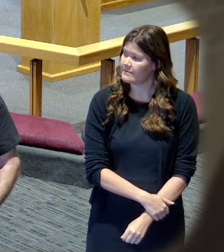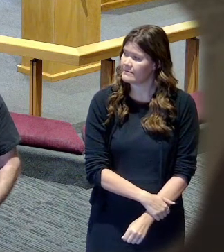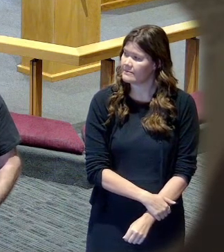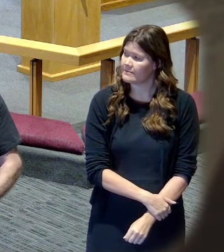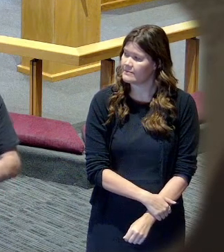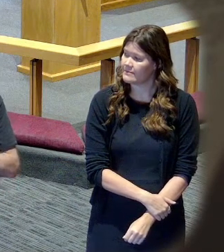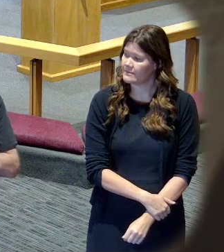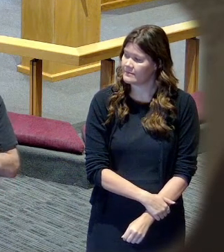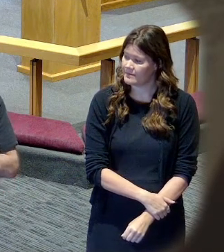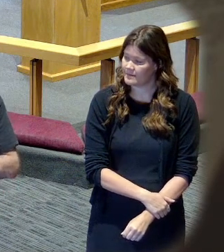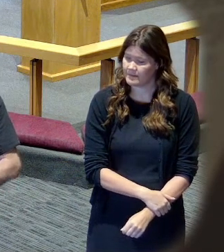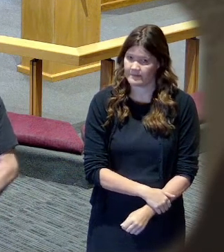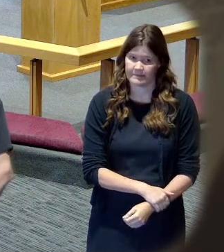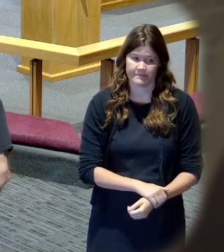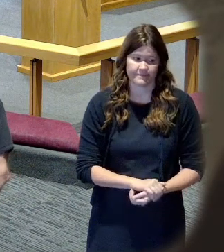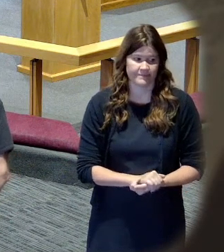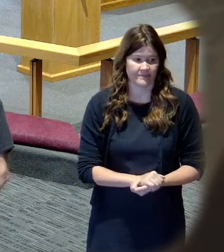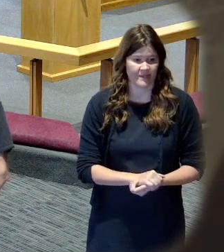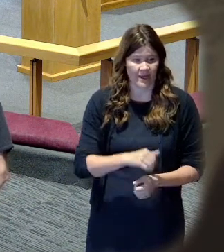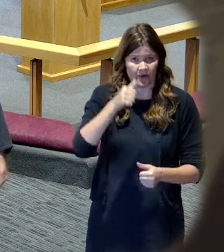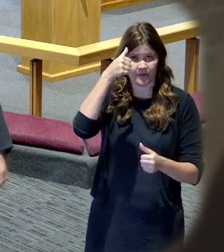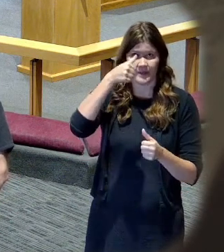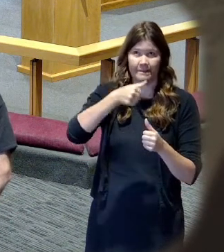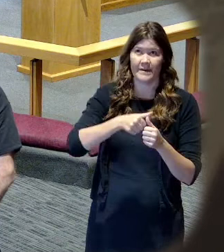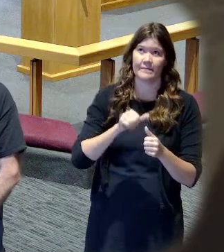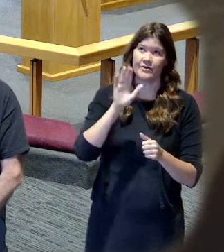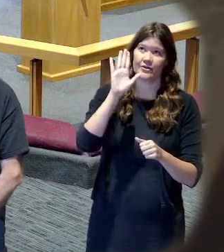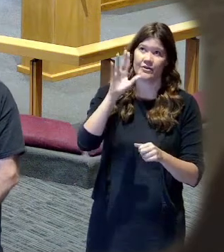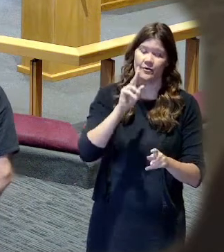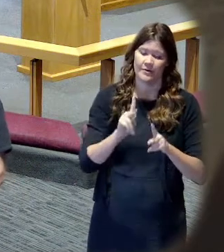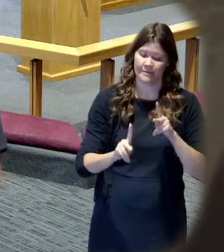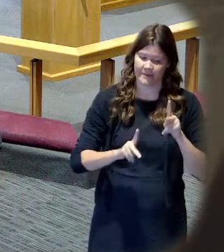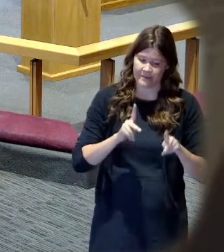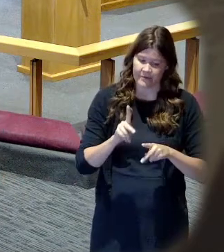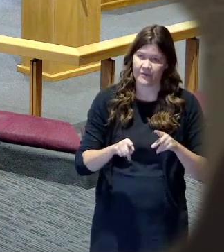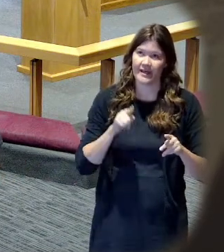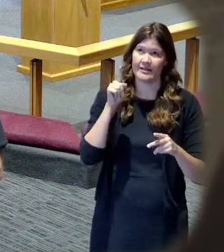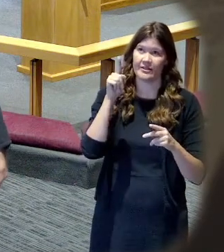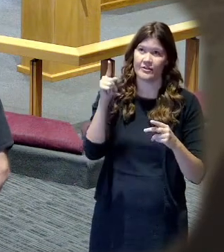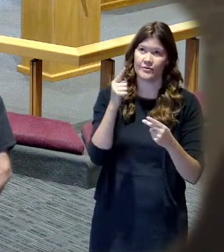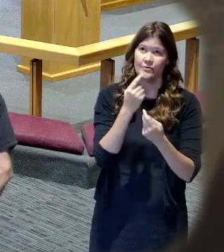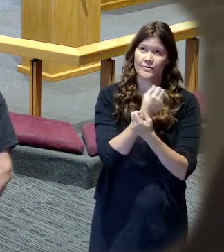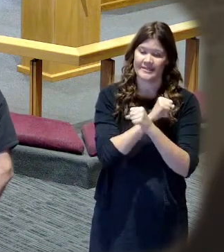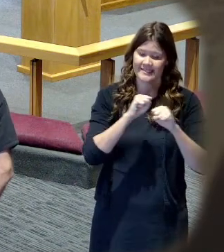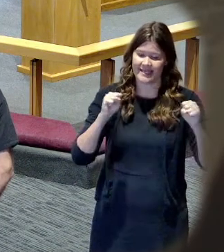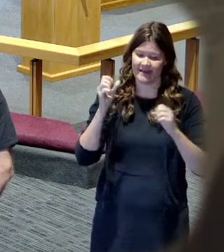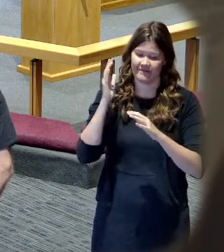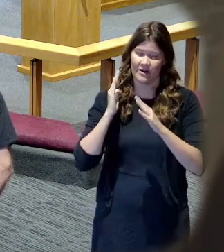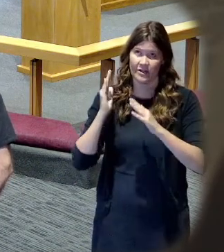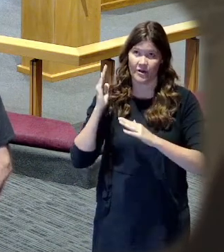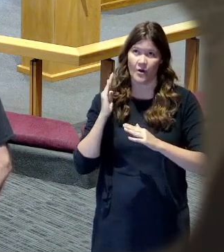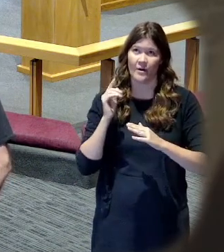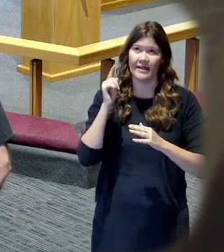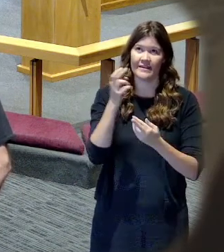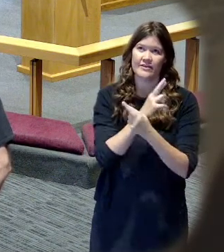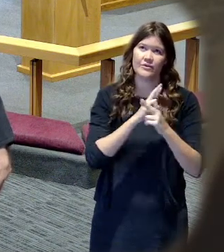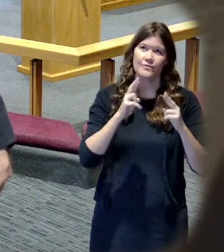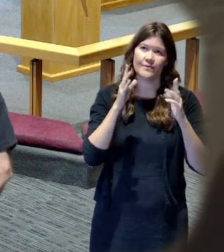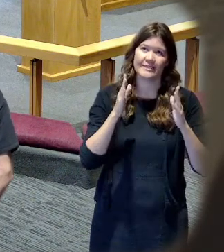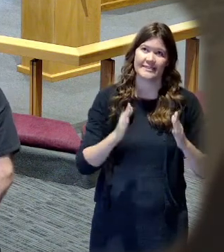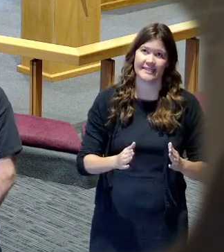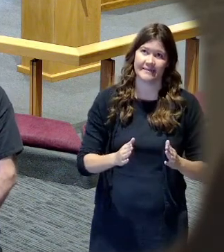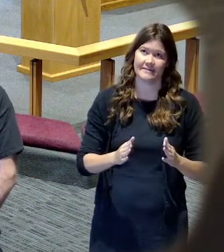forever. Amen. Remember your congregation, which you have purchased of old, which you have redeemed to be